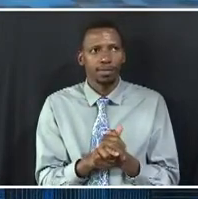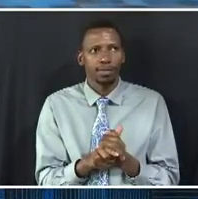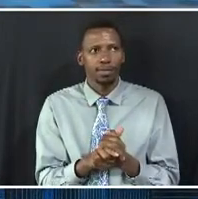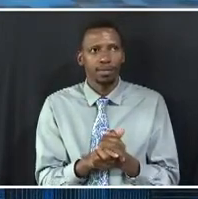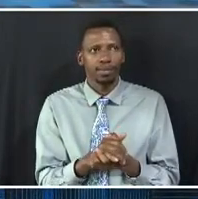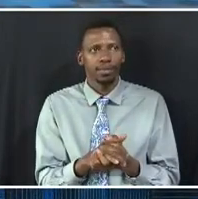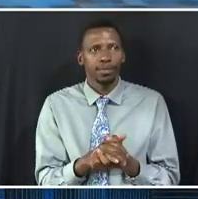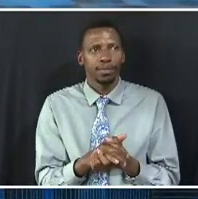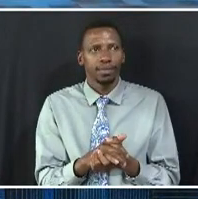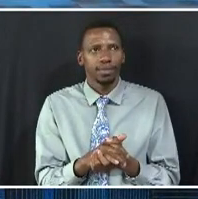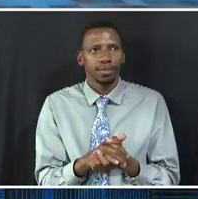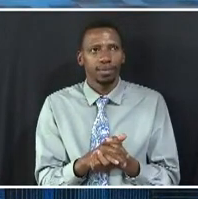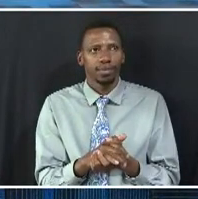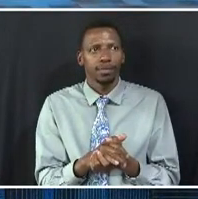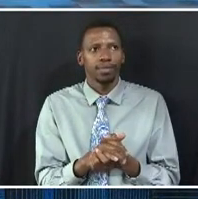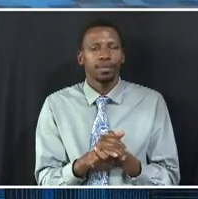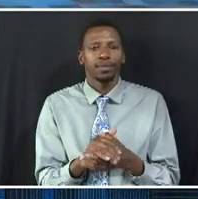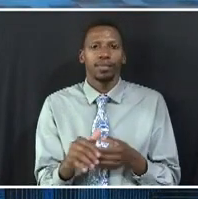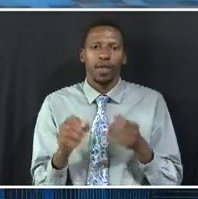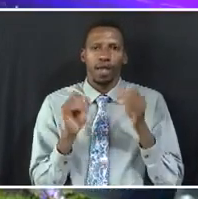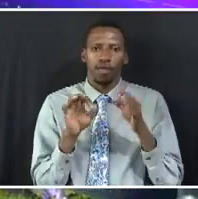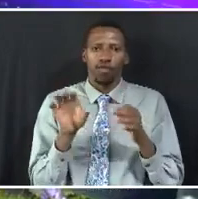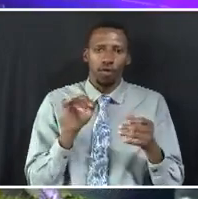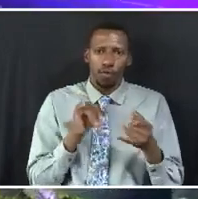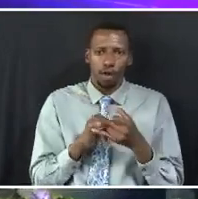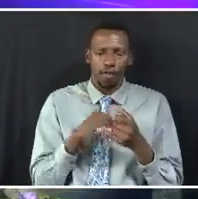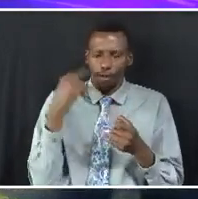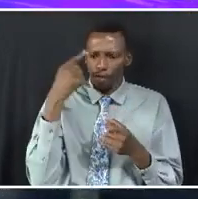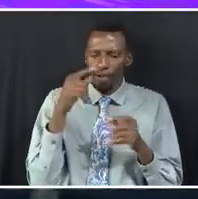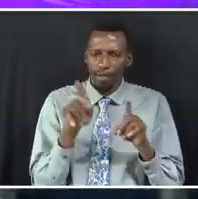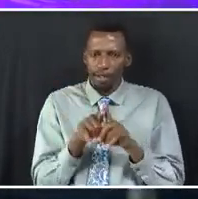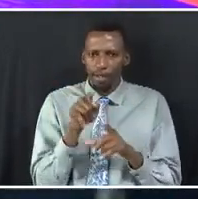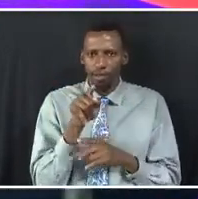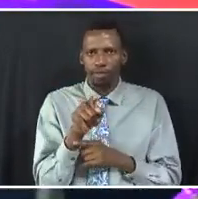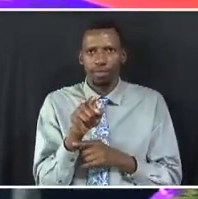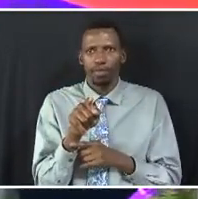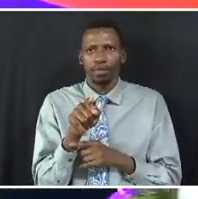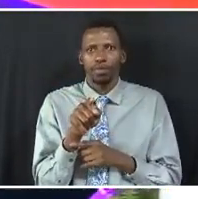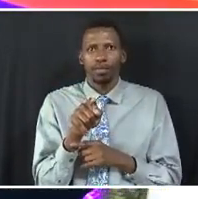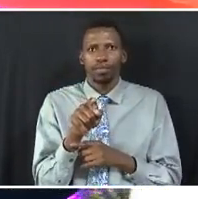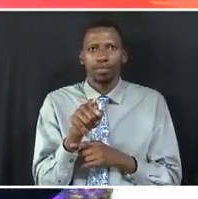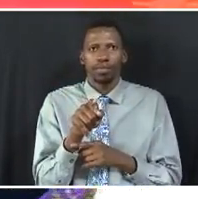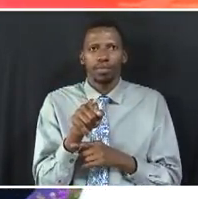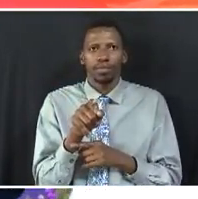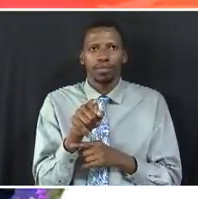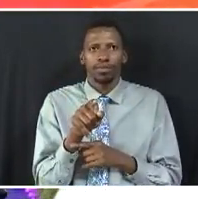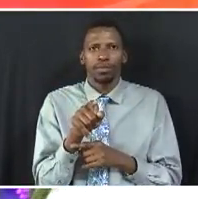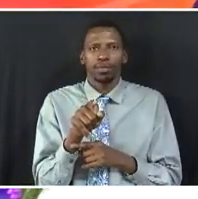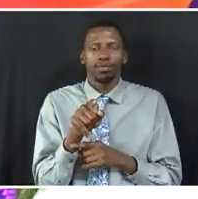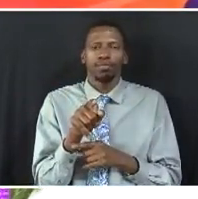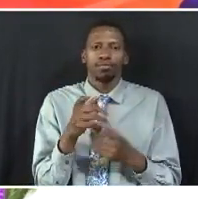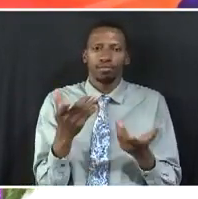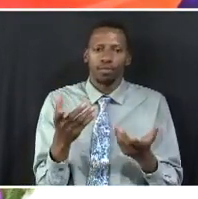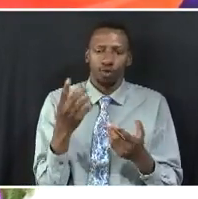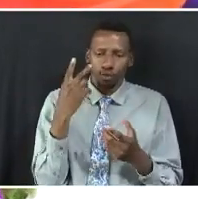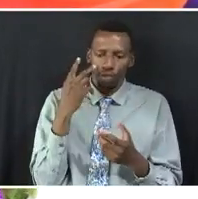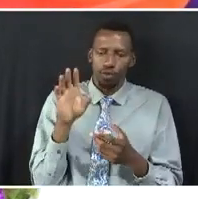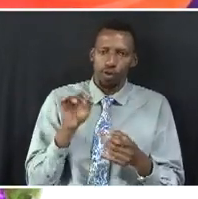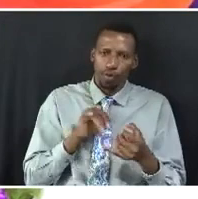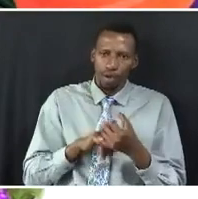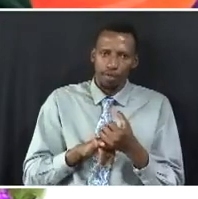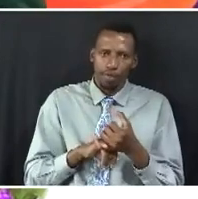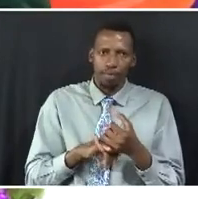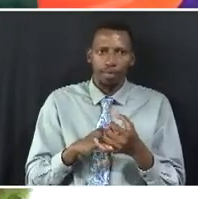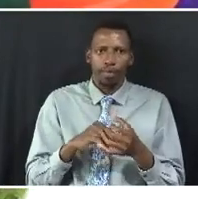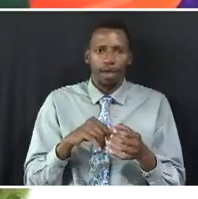And so, if your wife doesn't look very much like you, you need to begin looking at her a little more than you look at her. Others